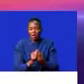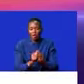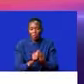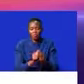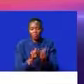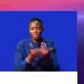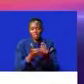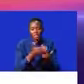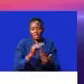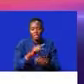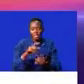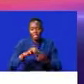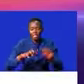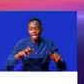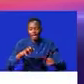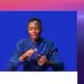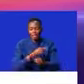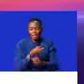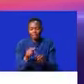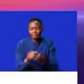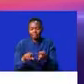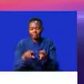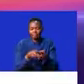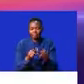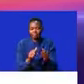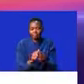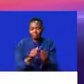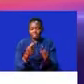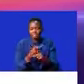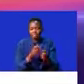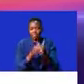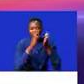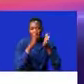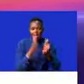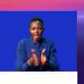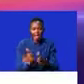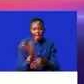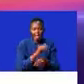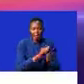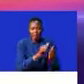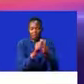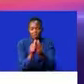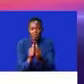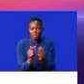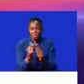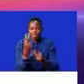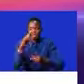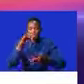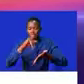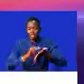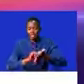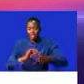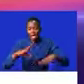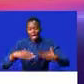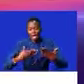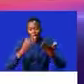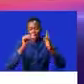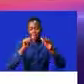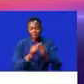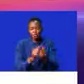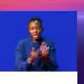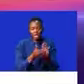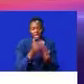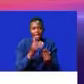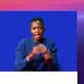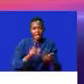Kenya Wildlife Service kaachiel koda jotelo mopogore opogore nobiro kanyakla mar neno kaka koro inyalo rit ngima lee go